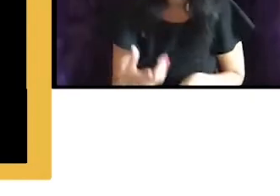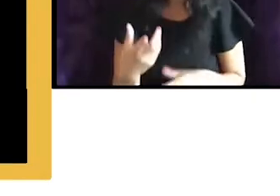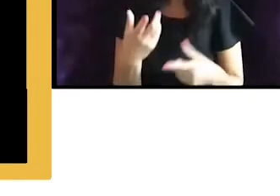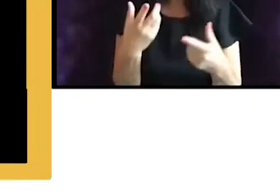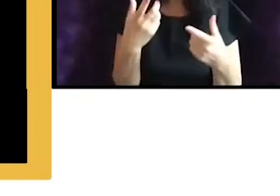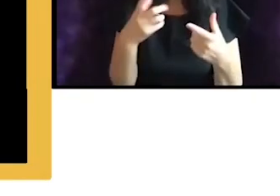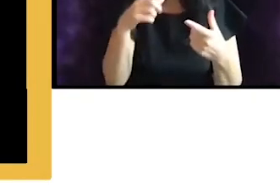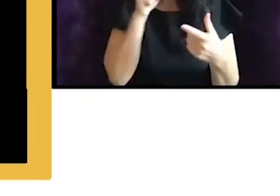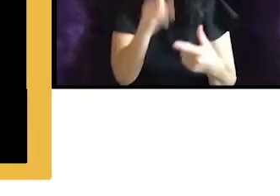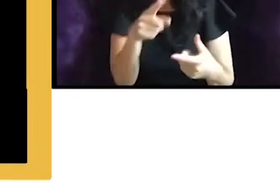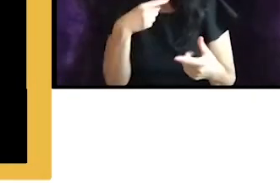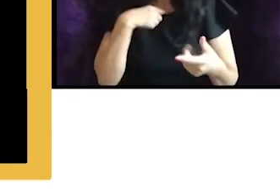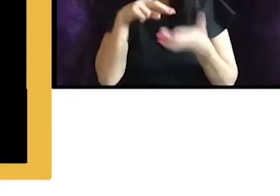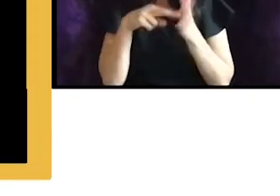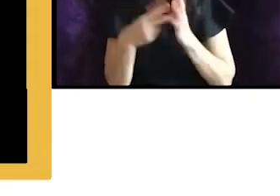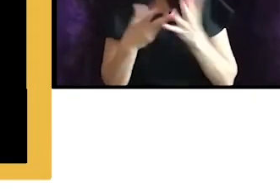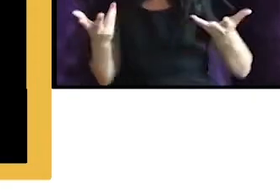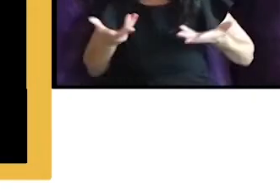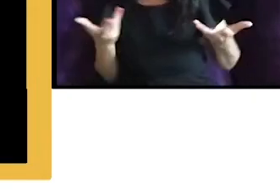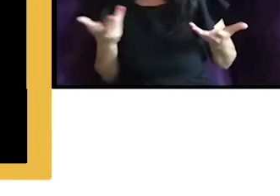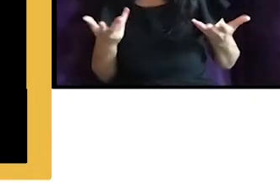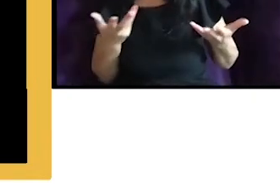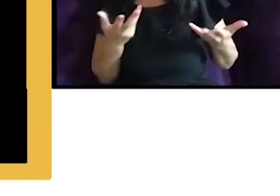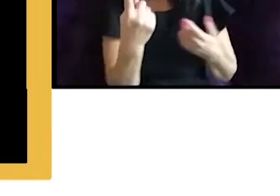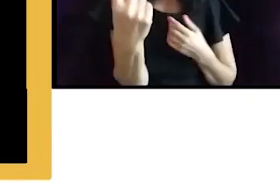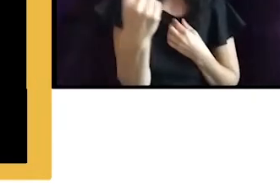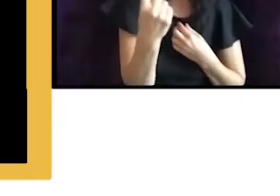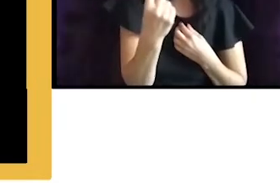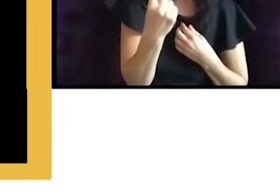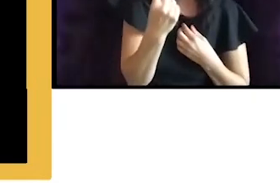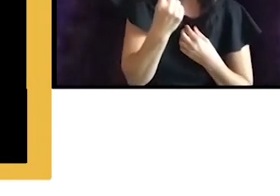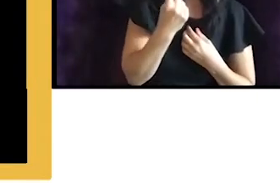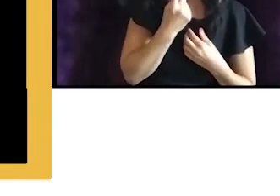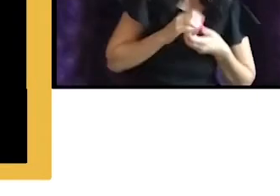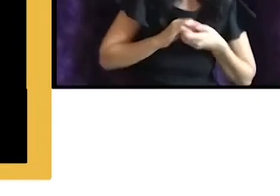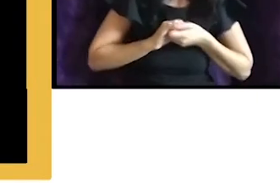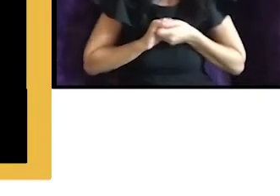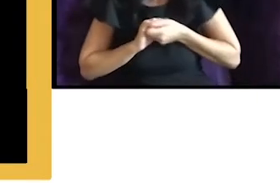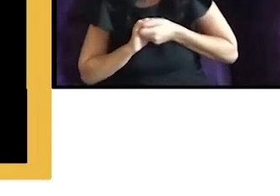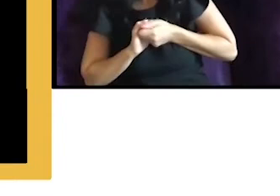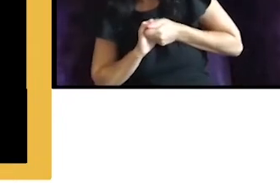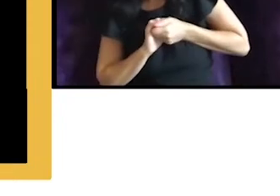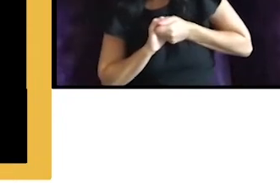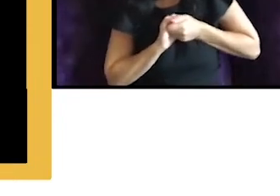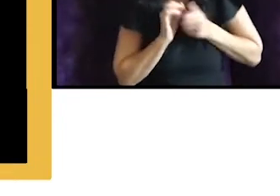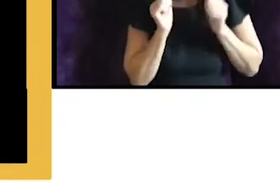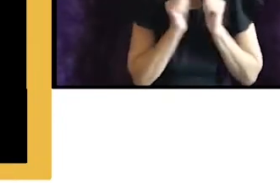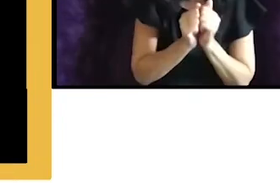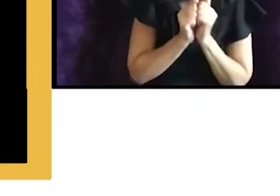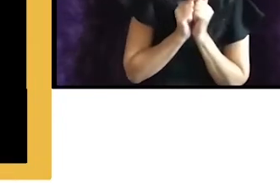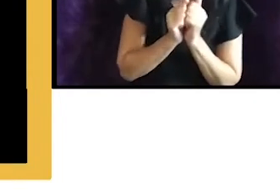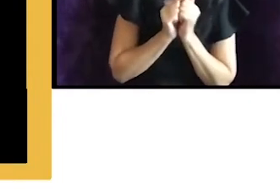In other words, hold my hand.